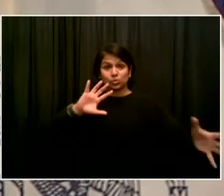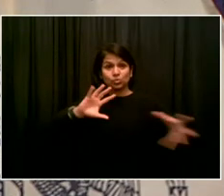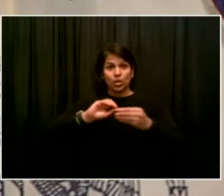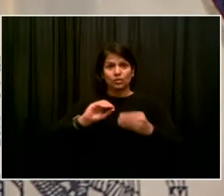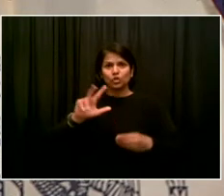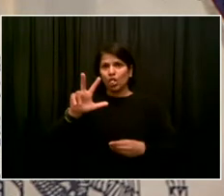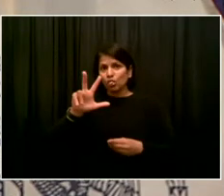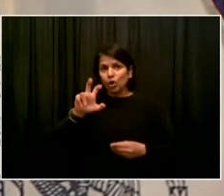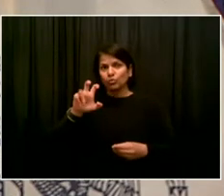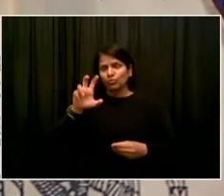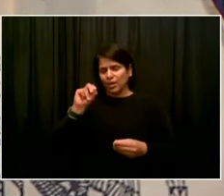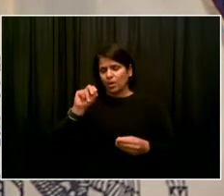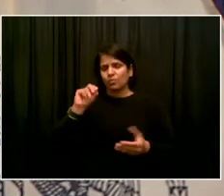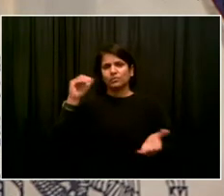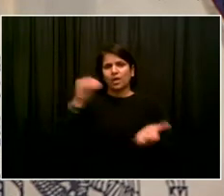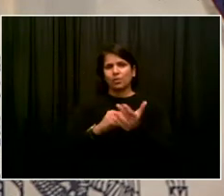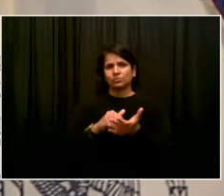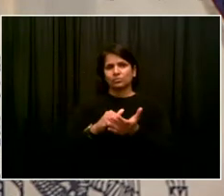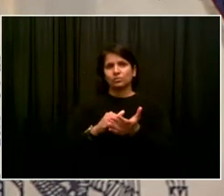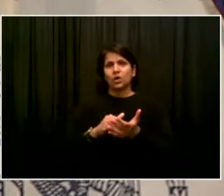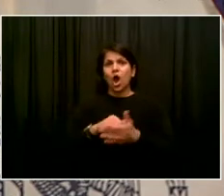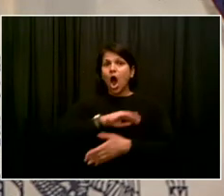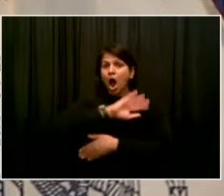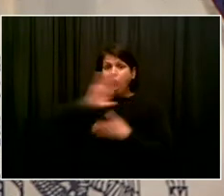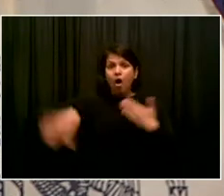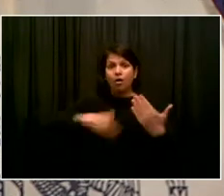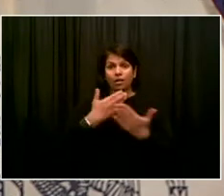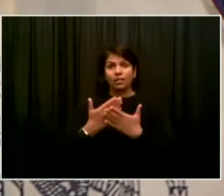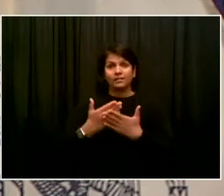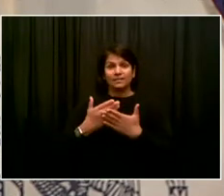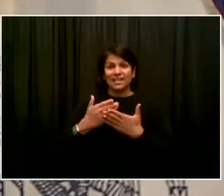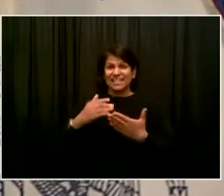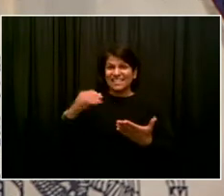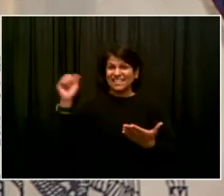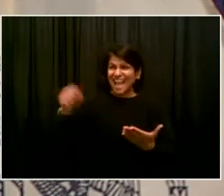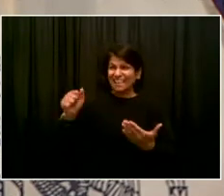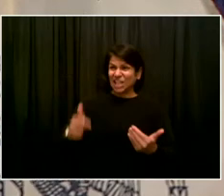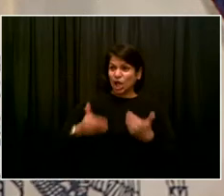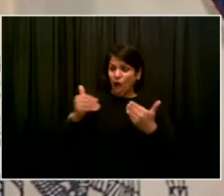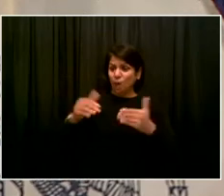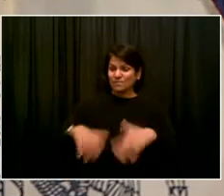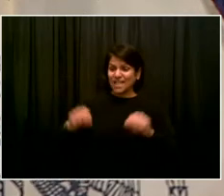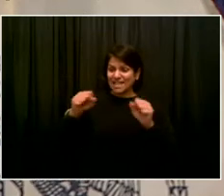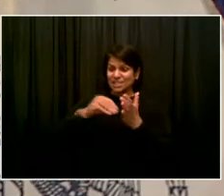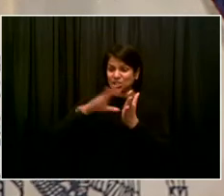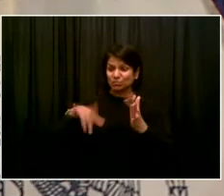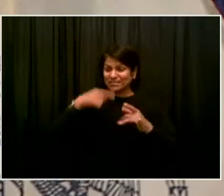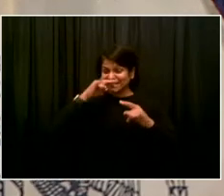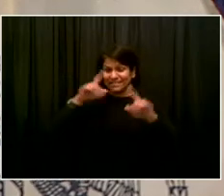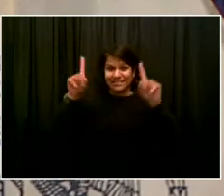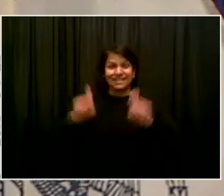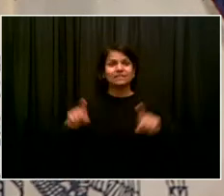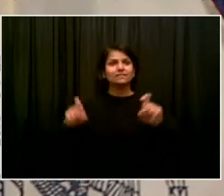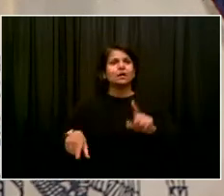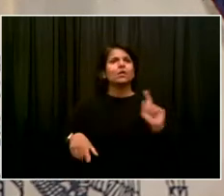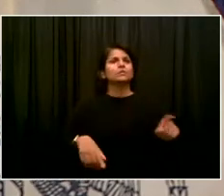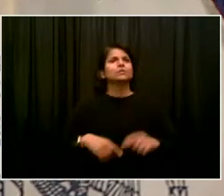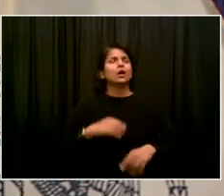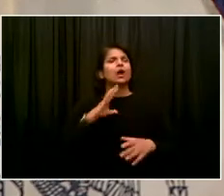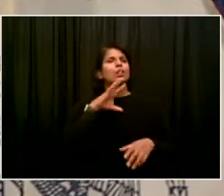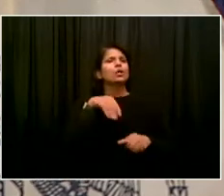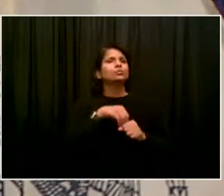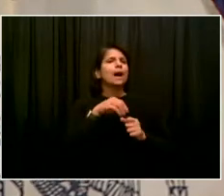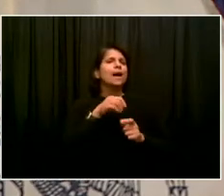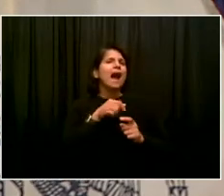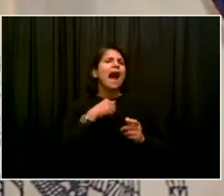or do those include the negative opt-out test forms as well? My understanding is those are 330,000 that are willing